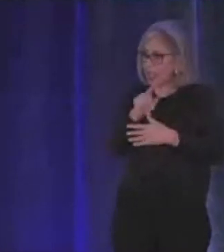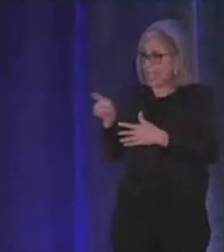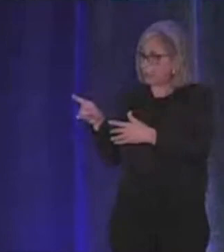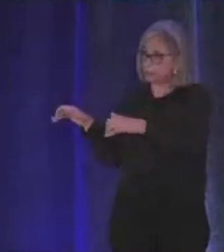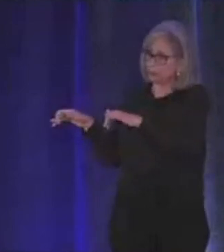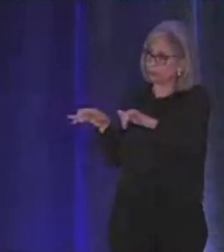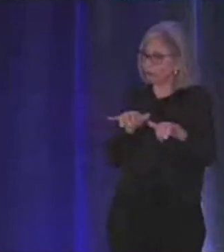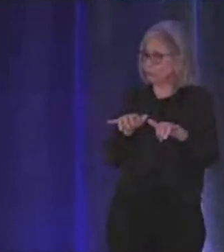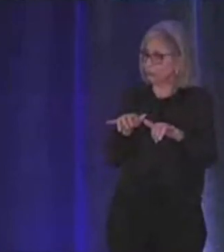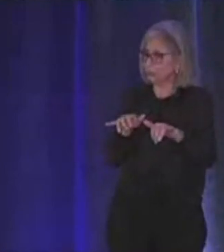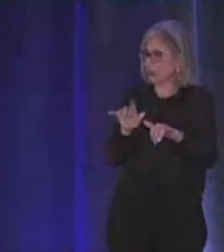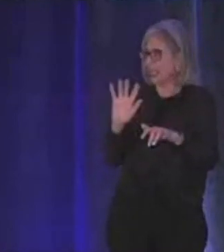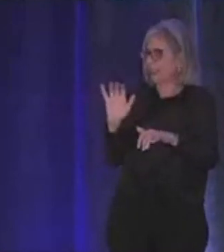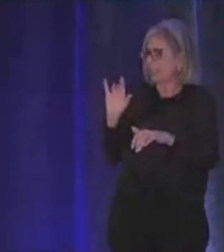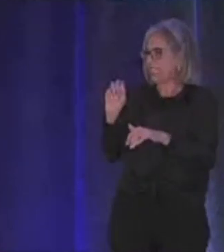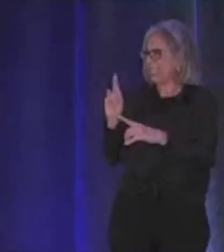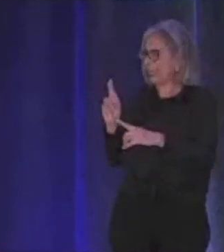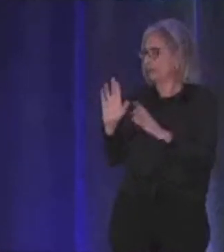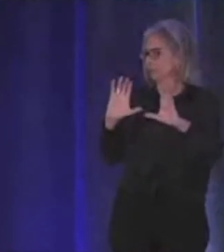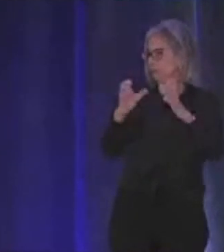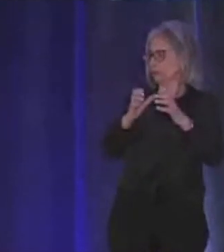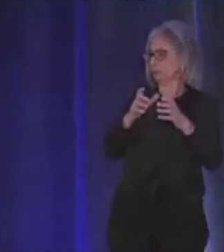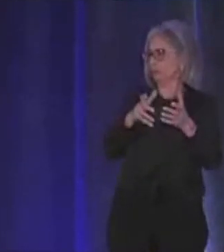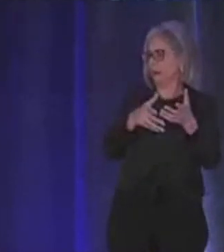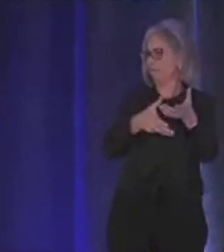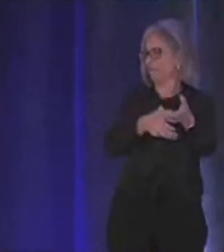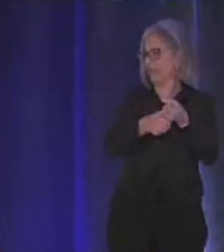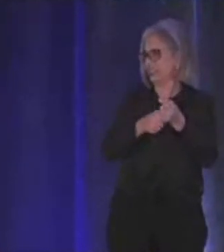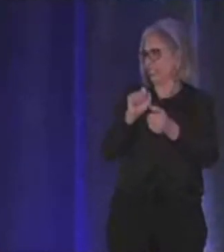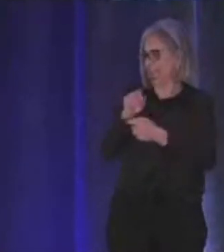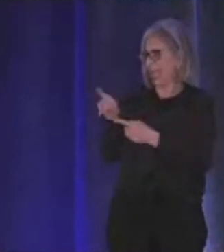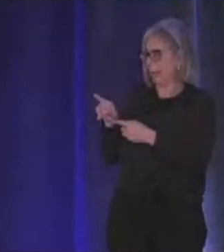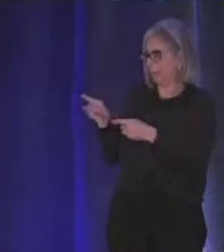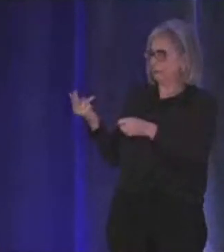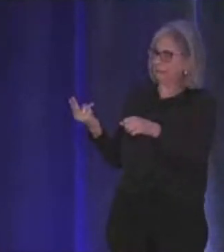the container fetching the apps, significantly easier.